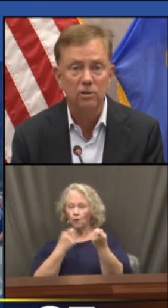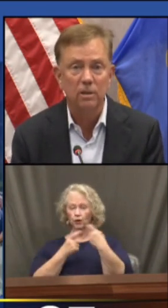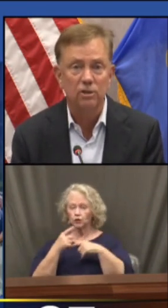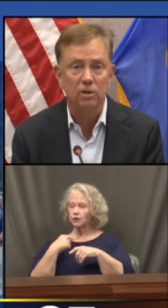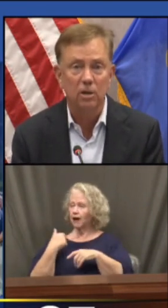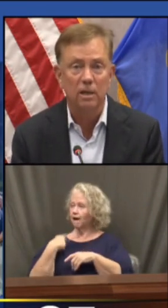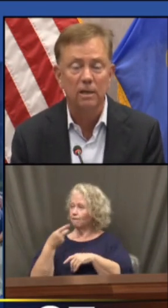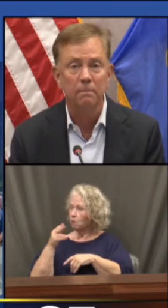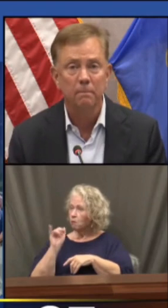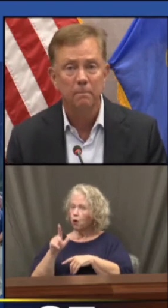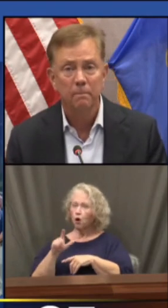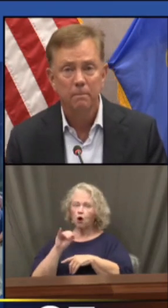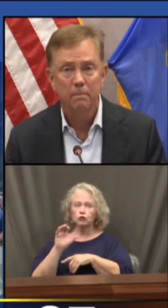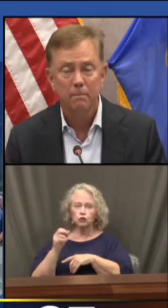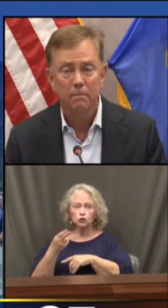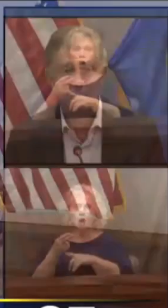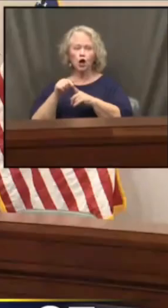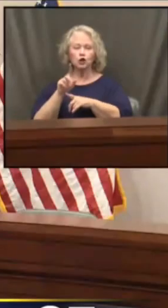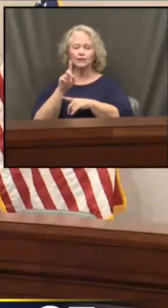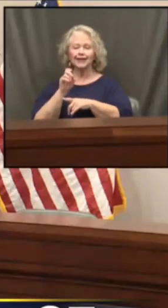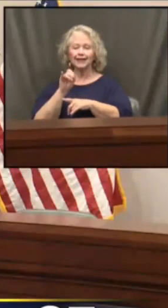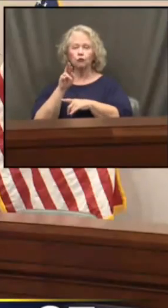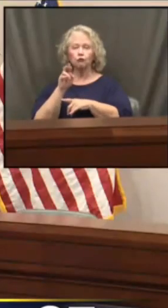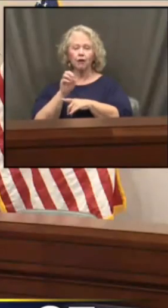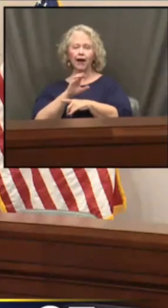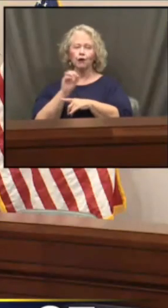and Deirdre and Charlene.